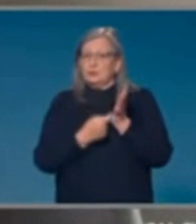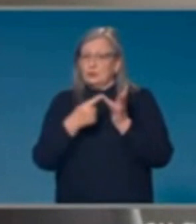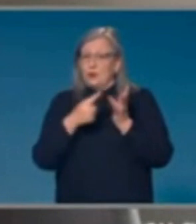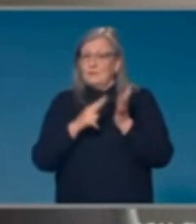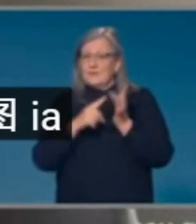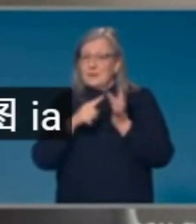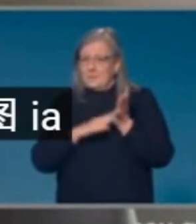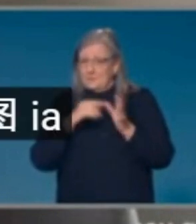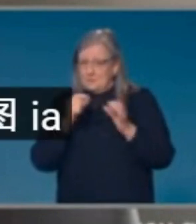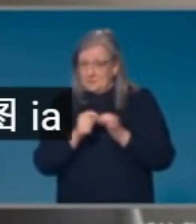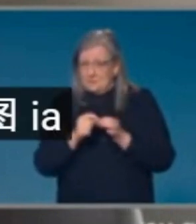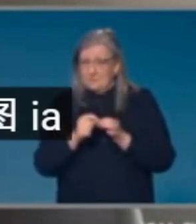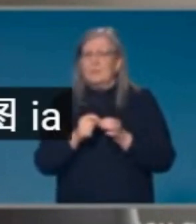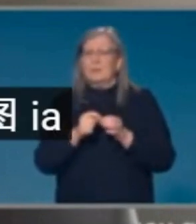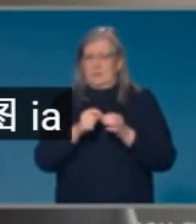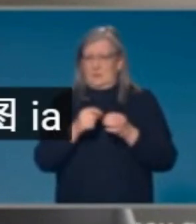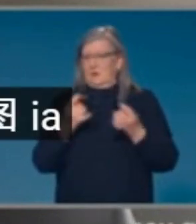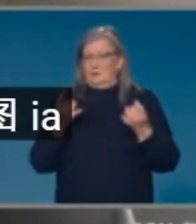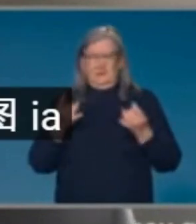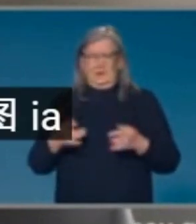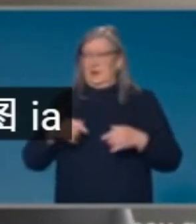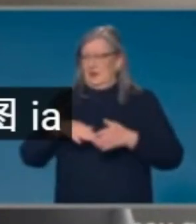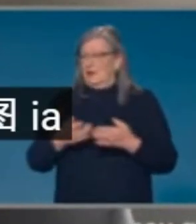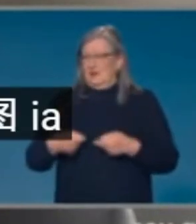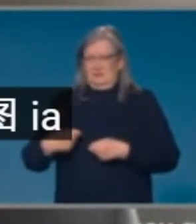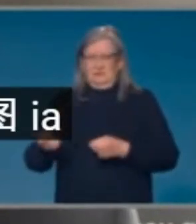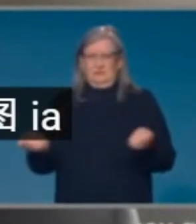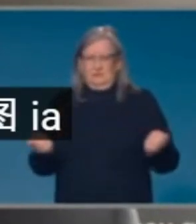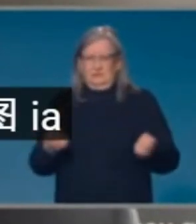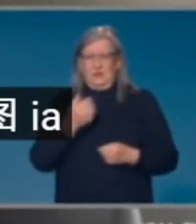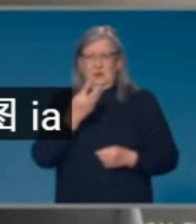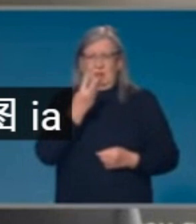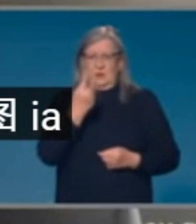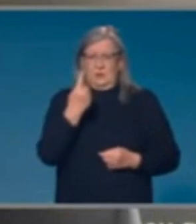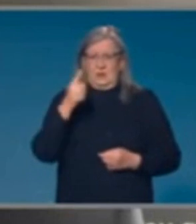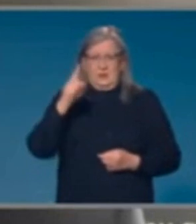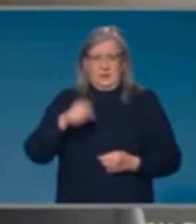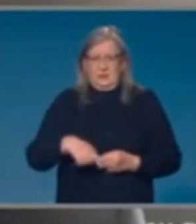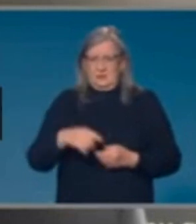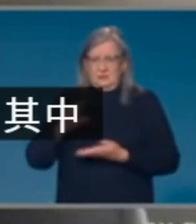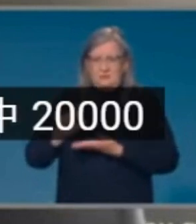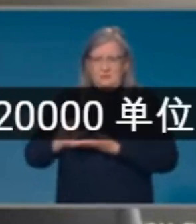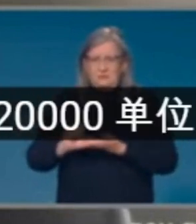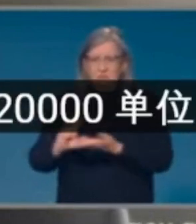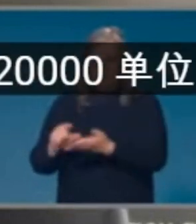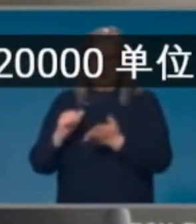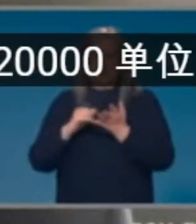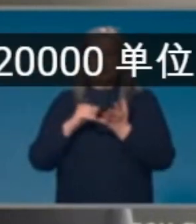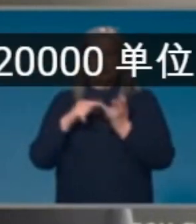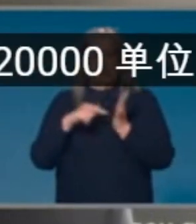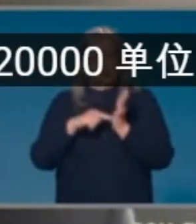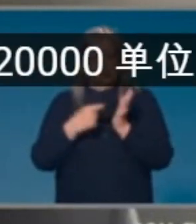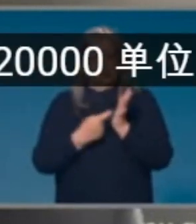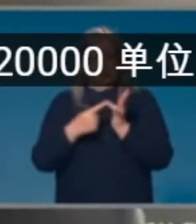use in Australia. 31,000 units of Sotrovimab have been acquired, of which 20,000 have